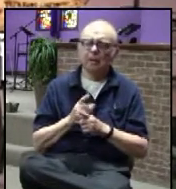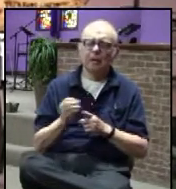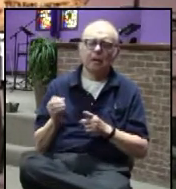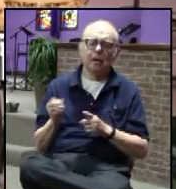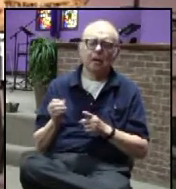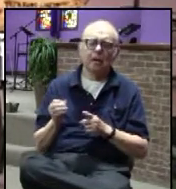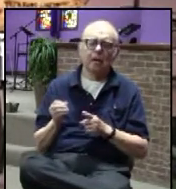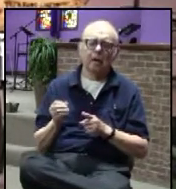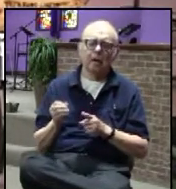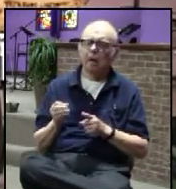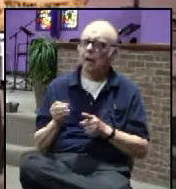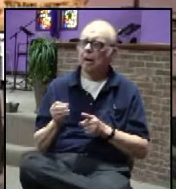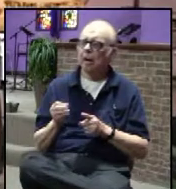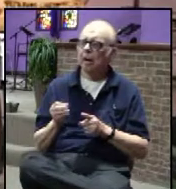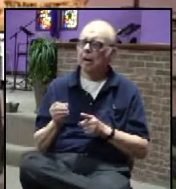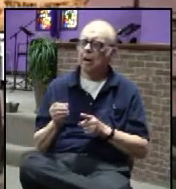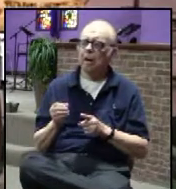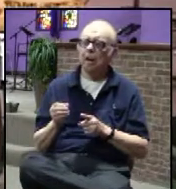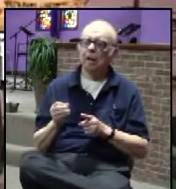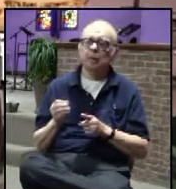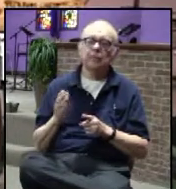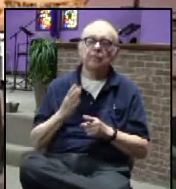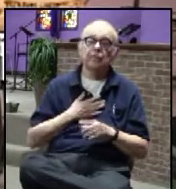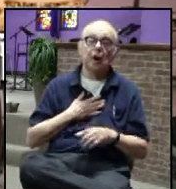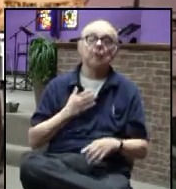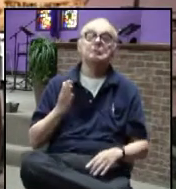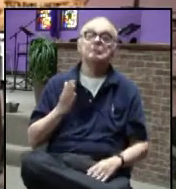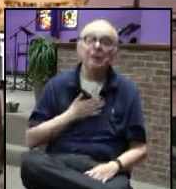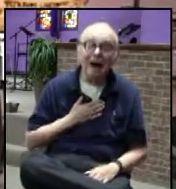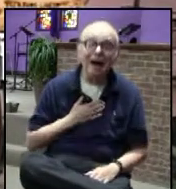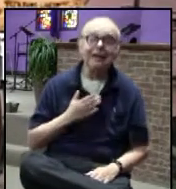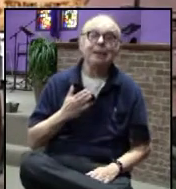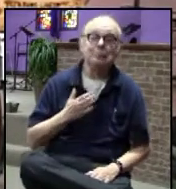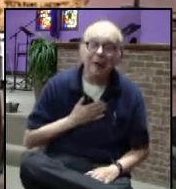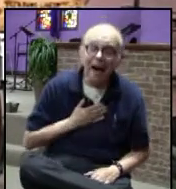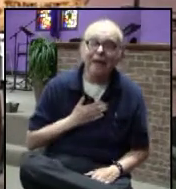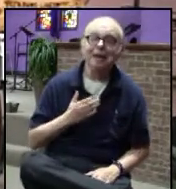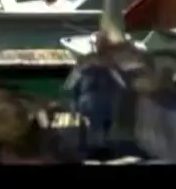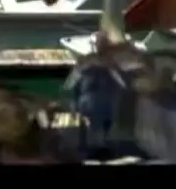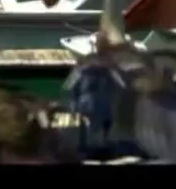and it's just called Mine, Mine, Mine.